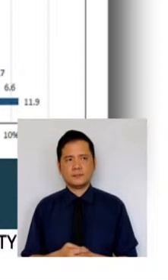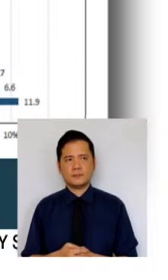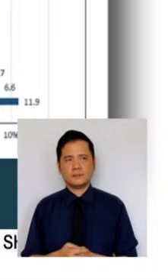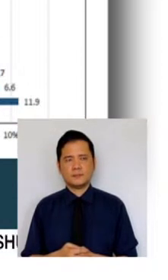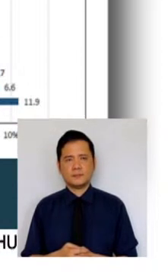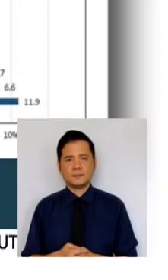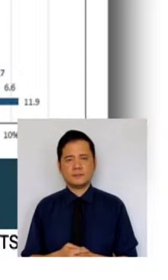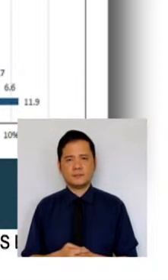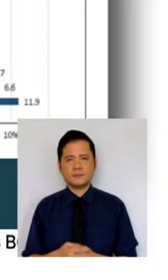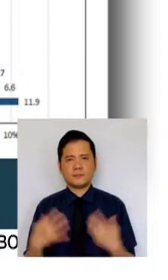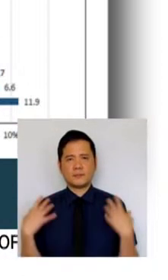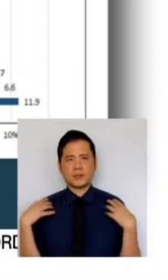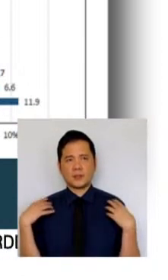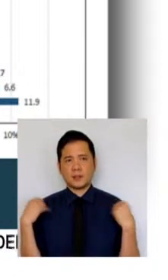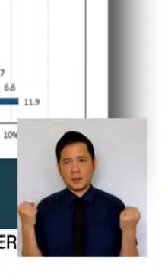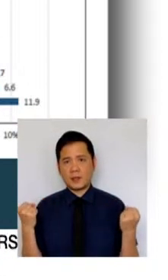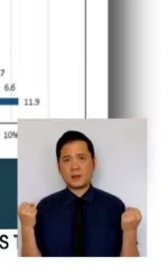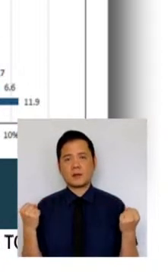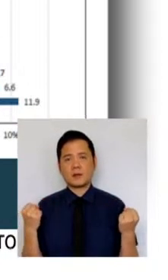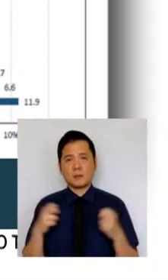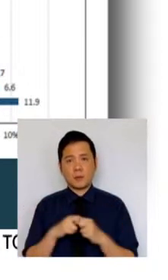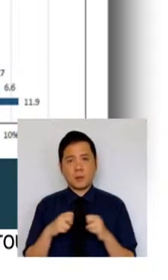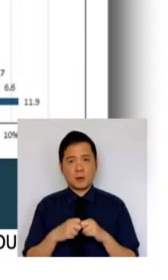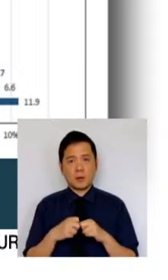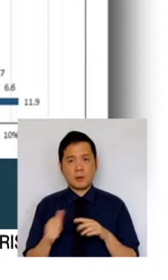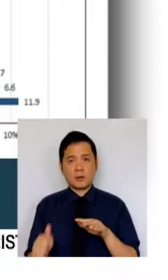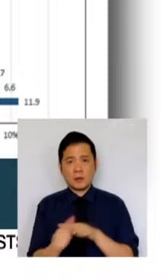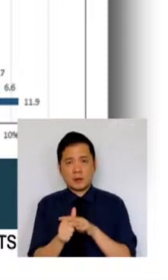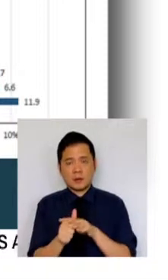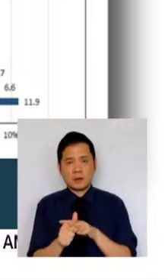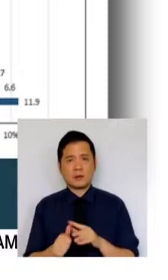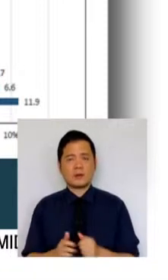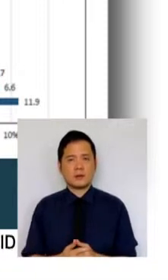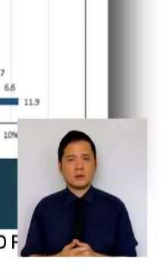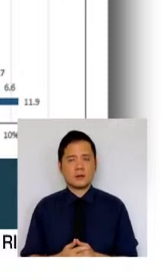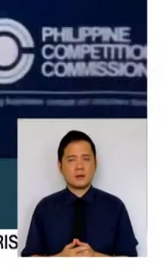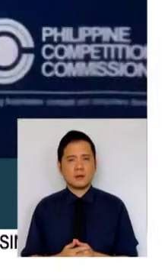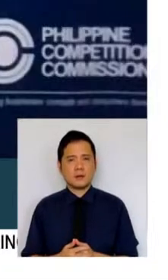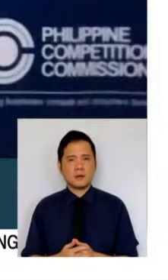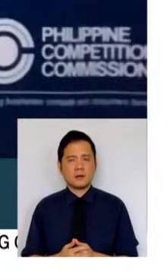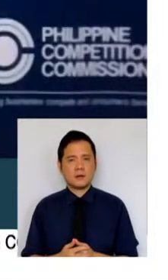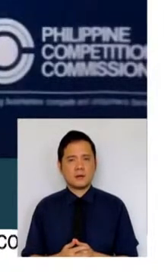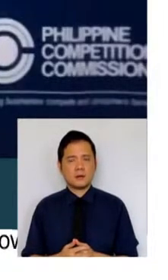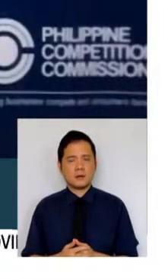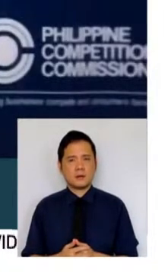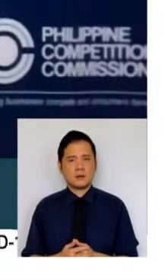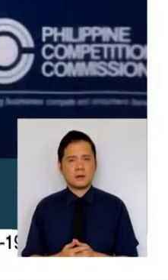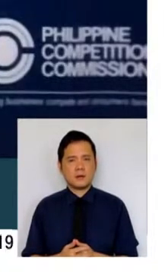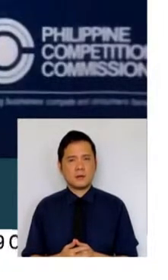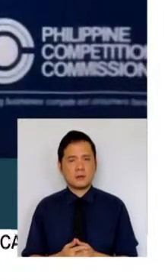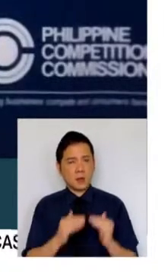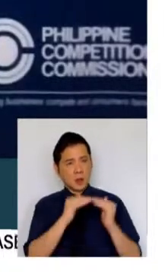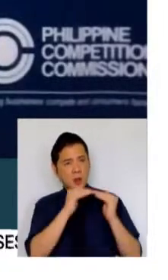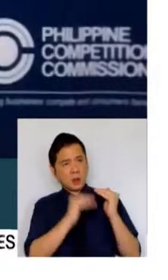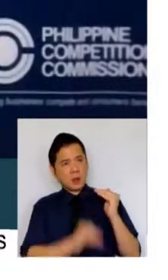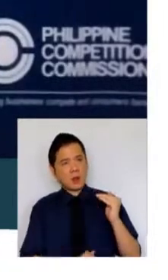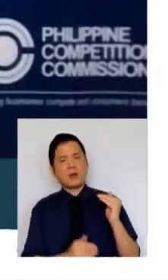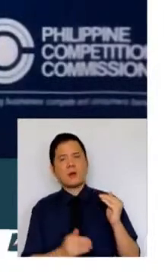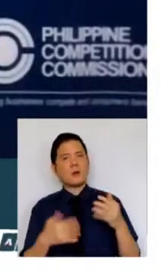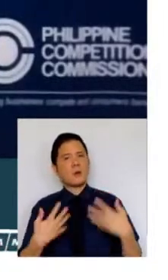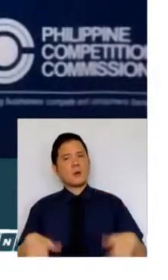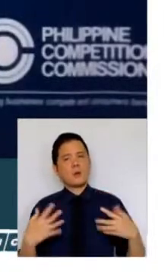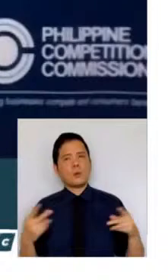this health crisis is struck us, that inequality was